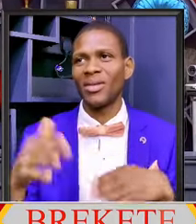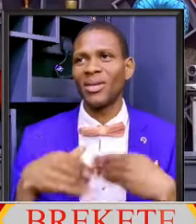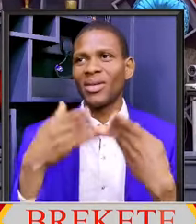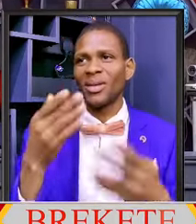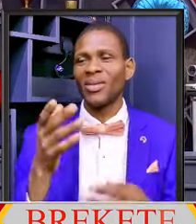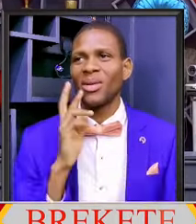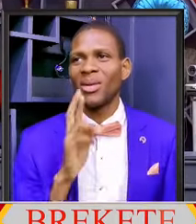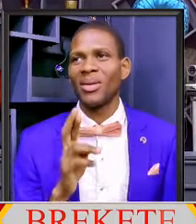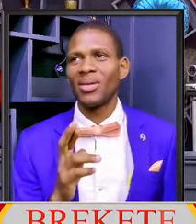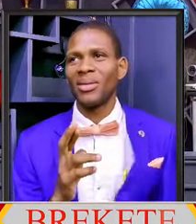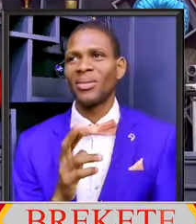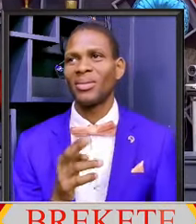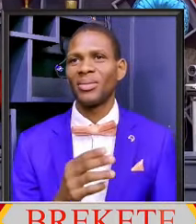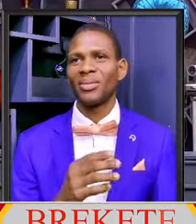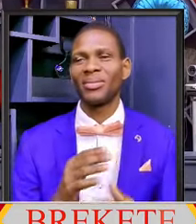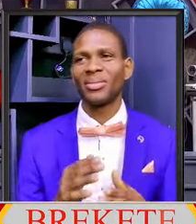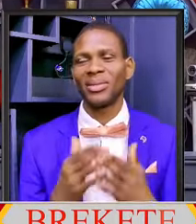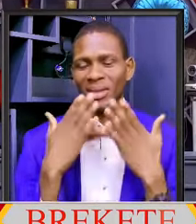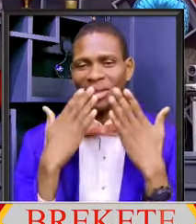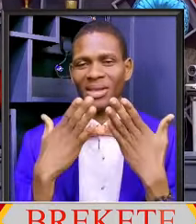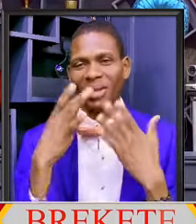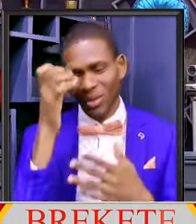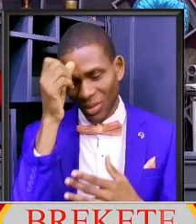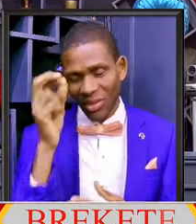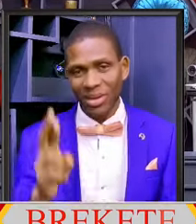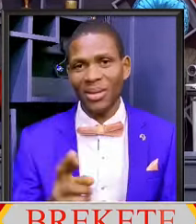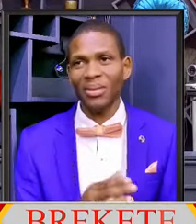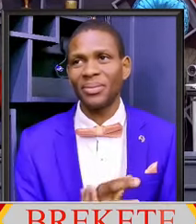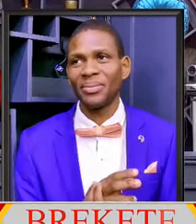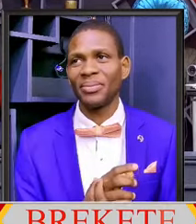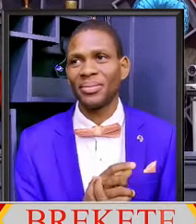Thank you, sir. I really appreciate it.